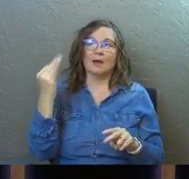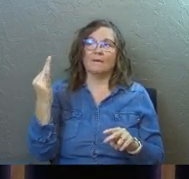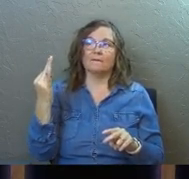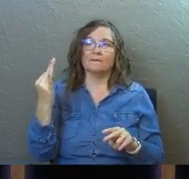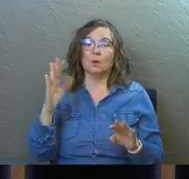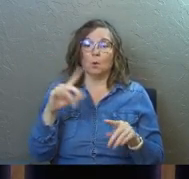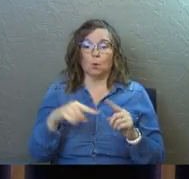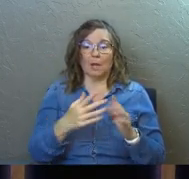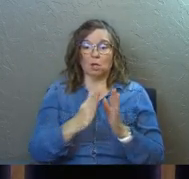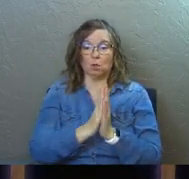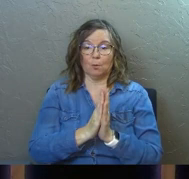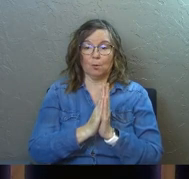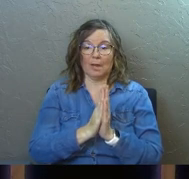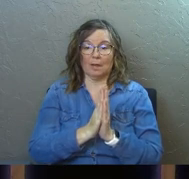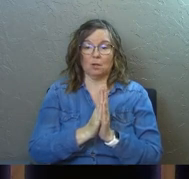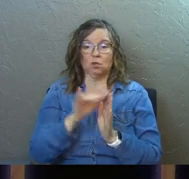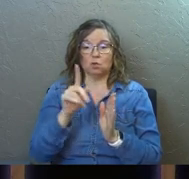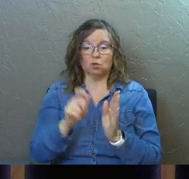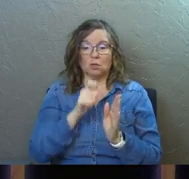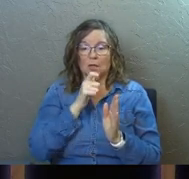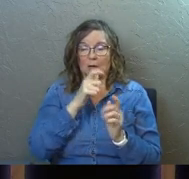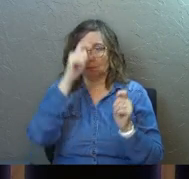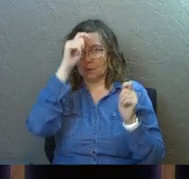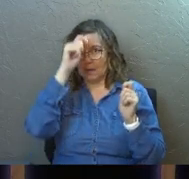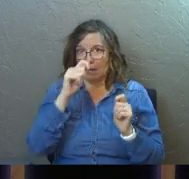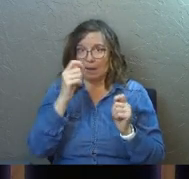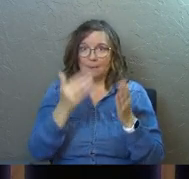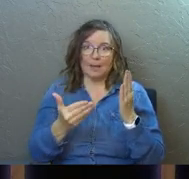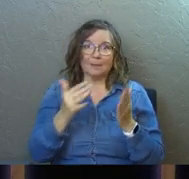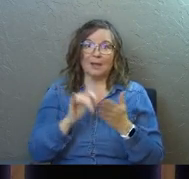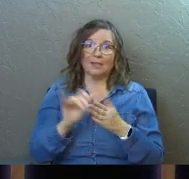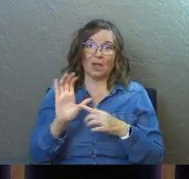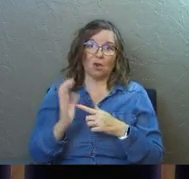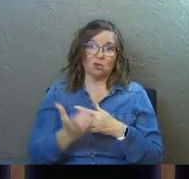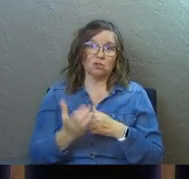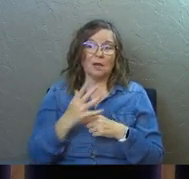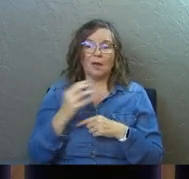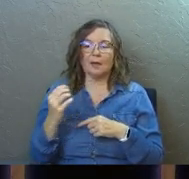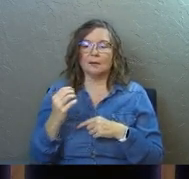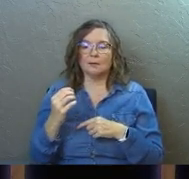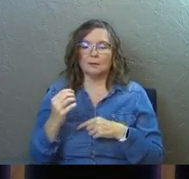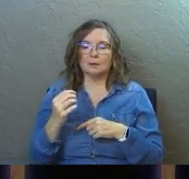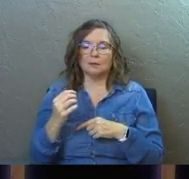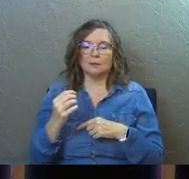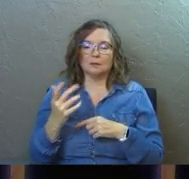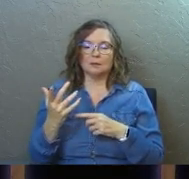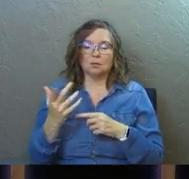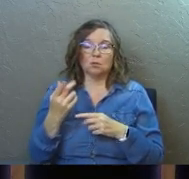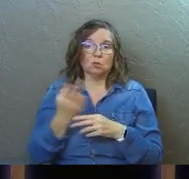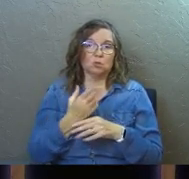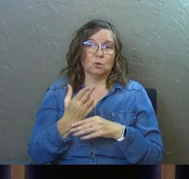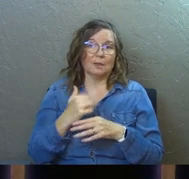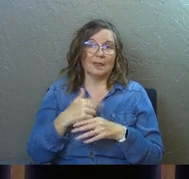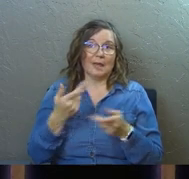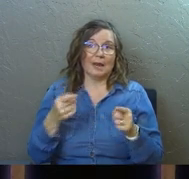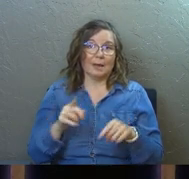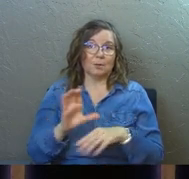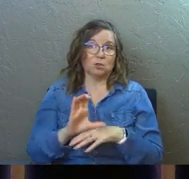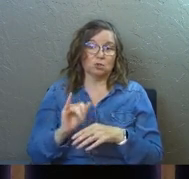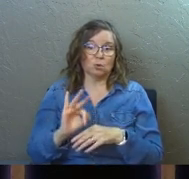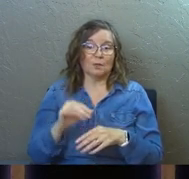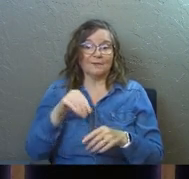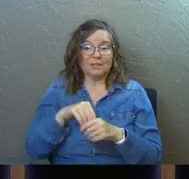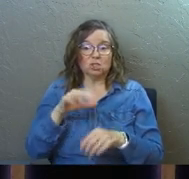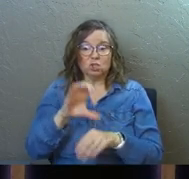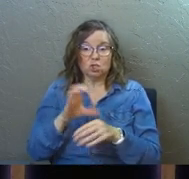of, hey, when you're praying, you shouldn't wear a hat, maybe, in that culture, and usually that happened in church. So if